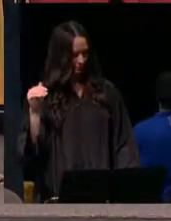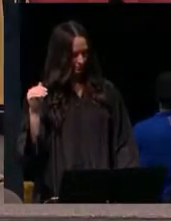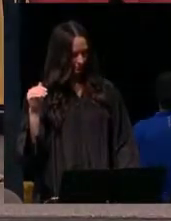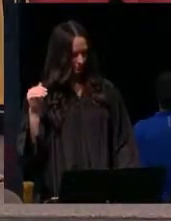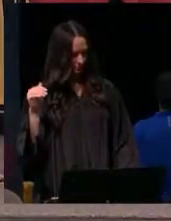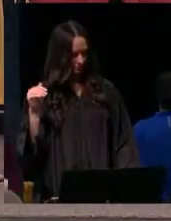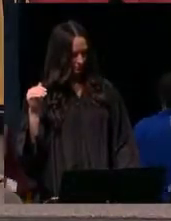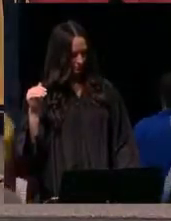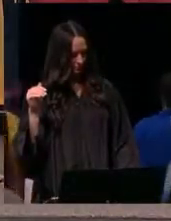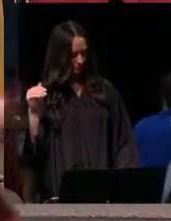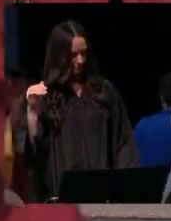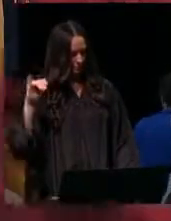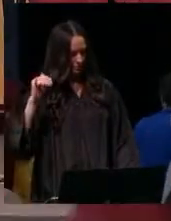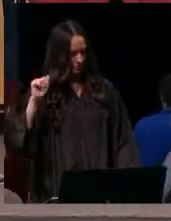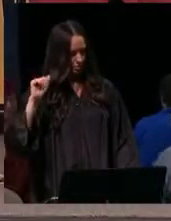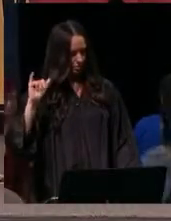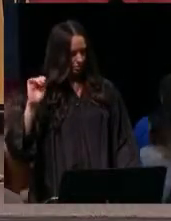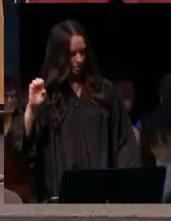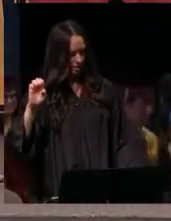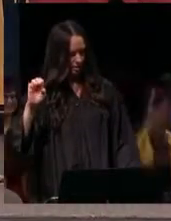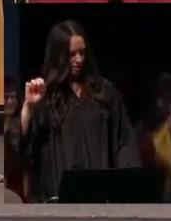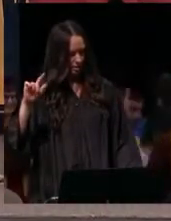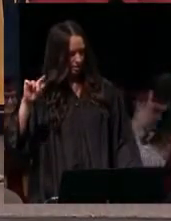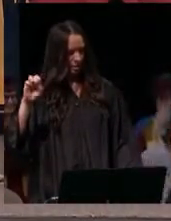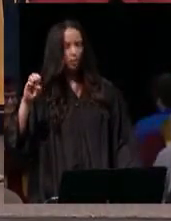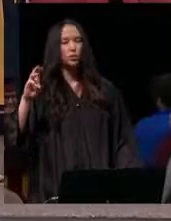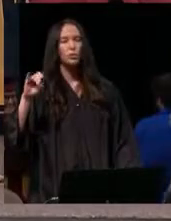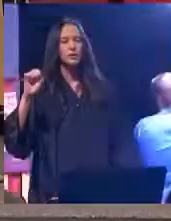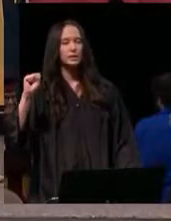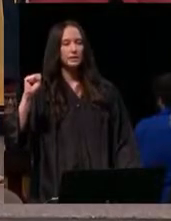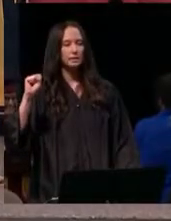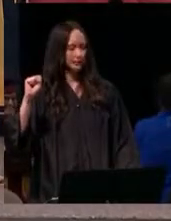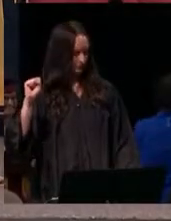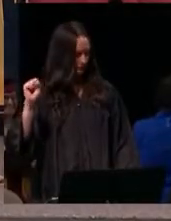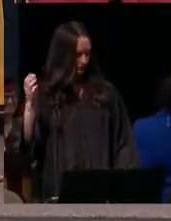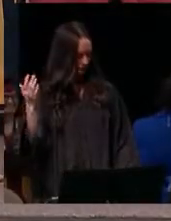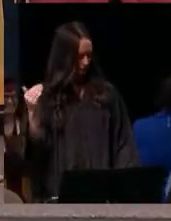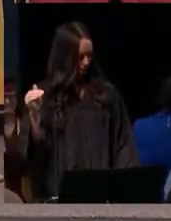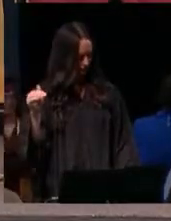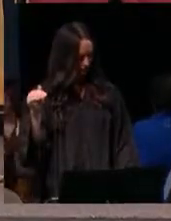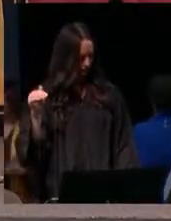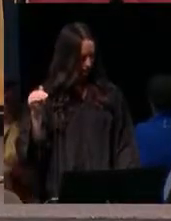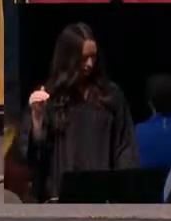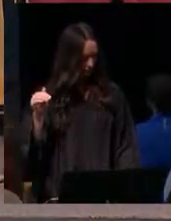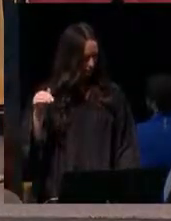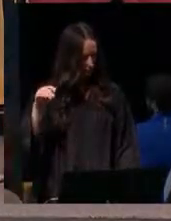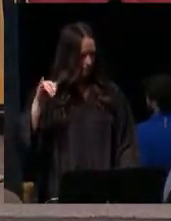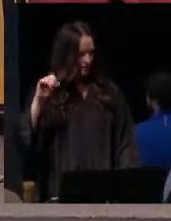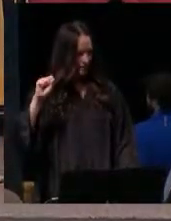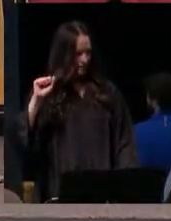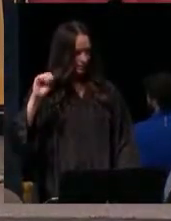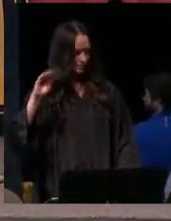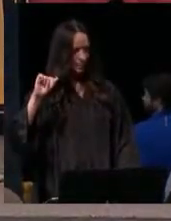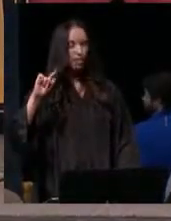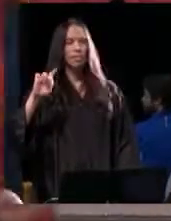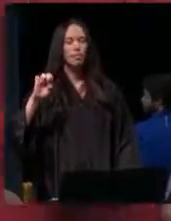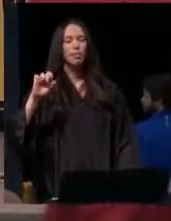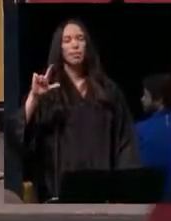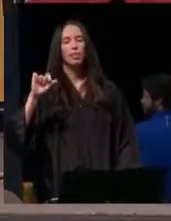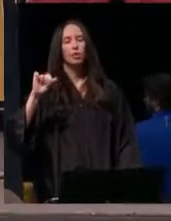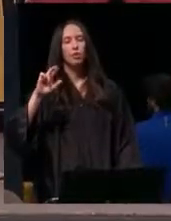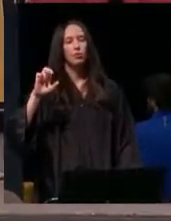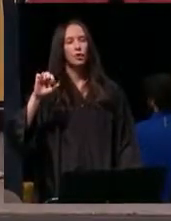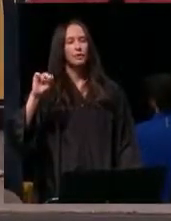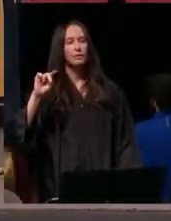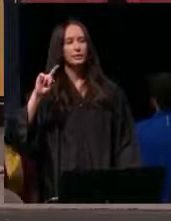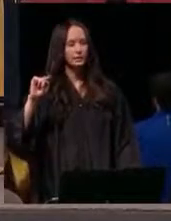Jay Lewis. Isabel Lorenz.